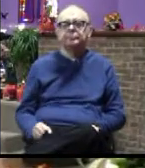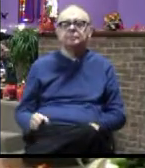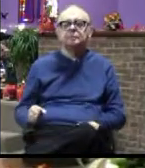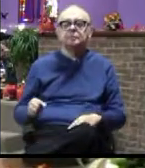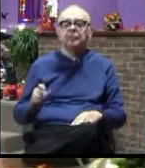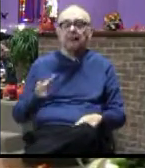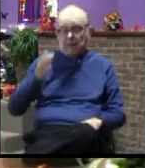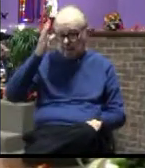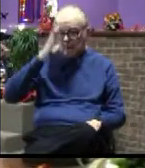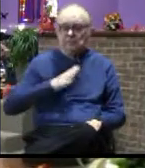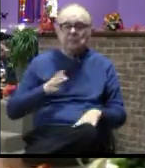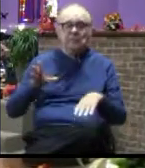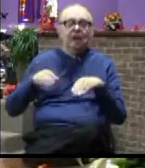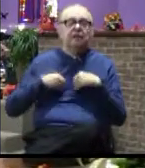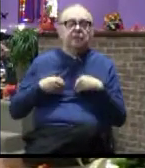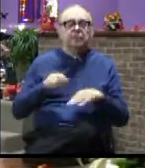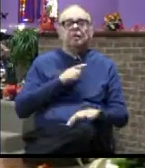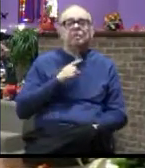And he came to know the Lord.